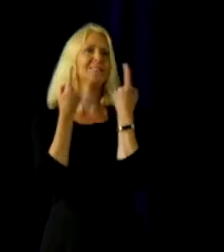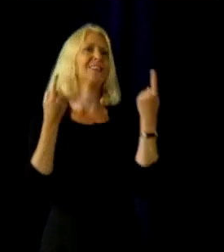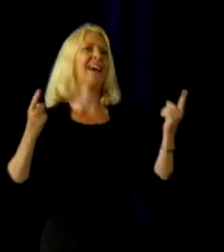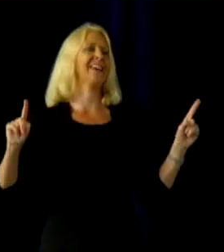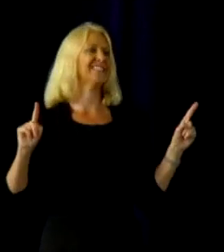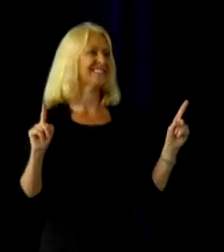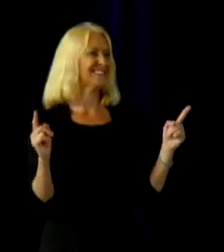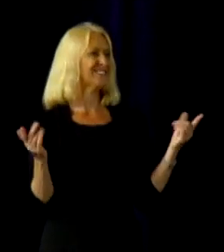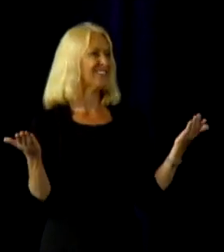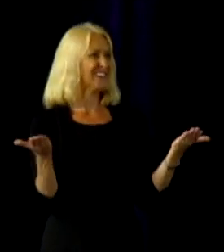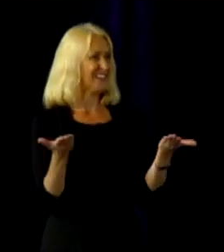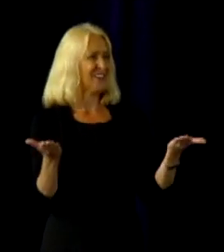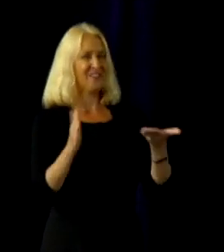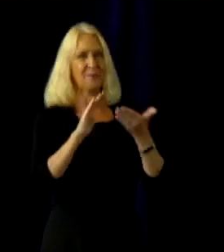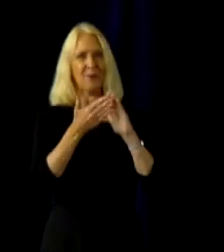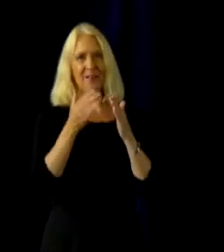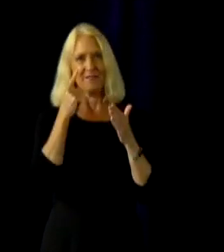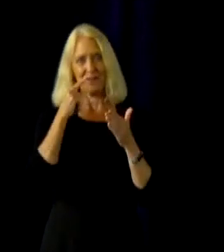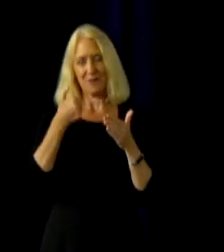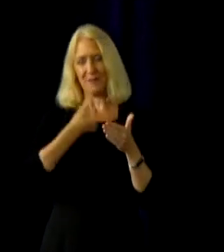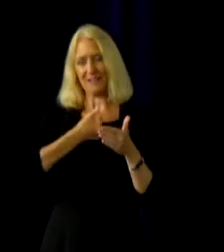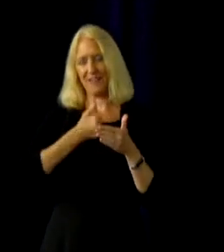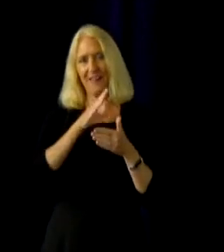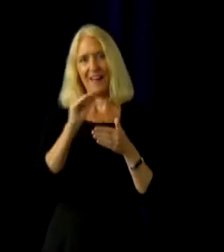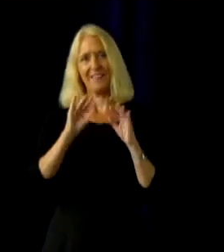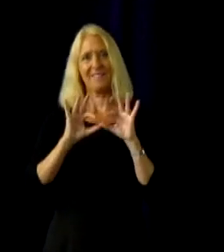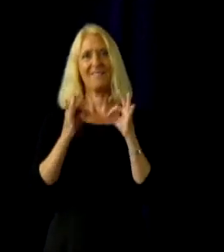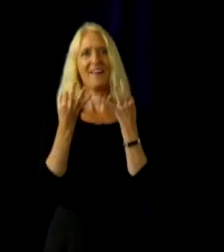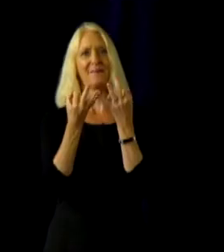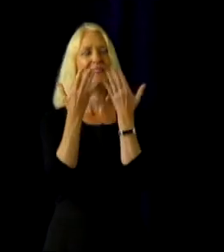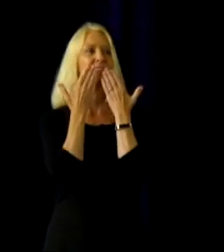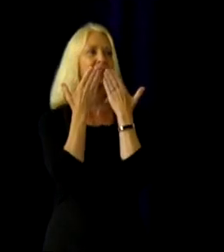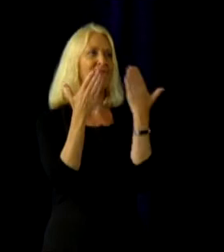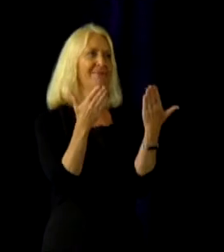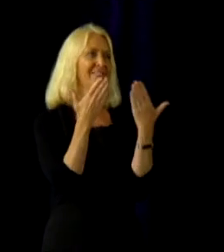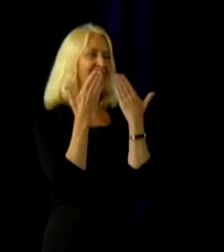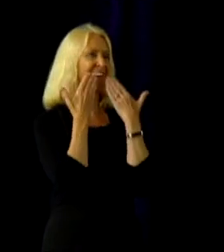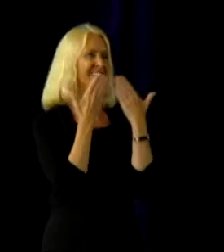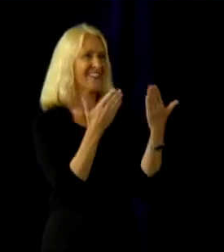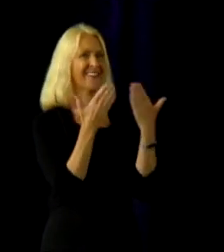my community and for my family. So thank you.